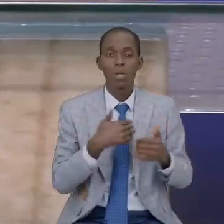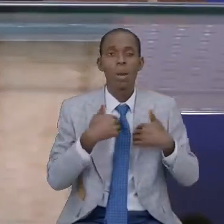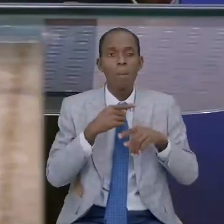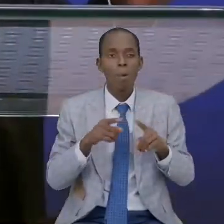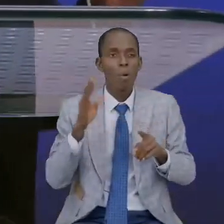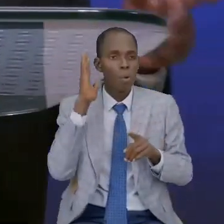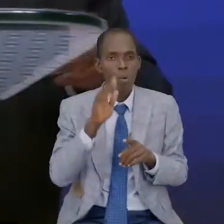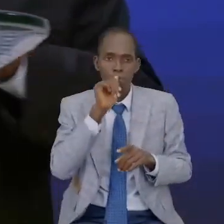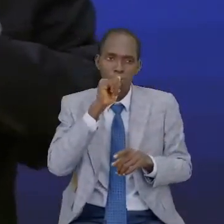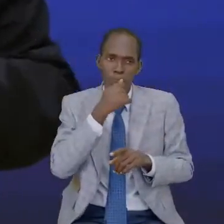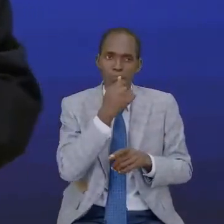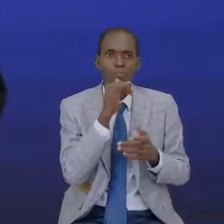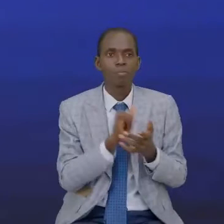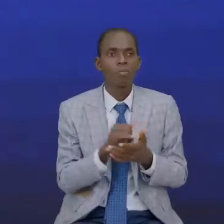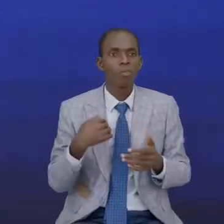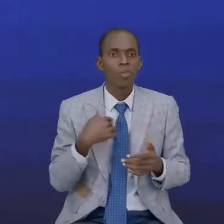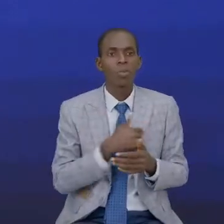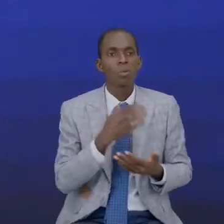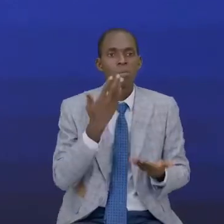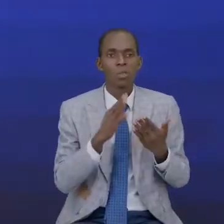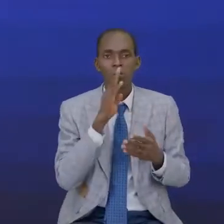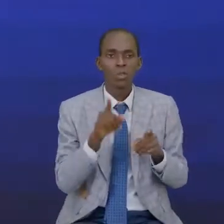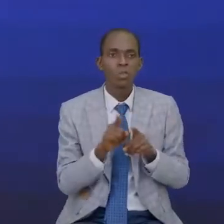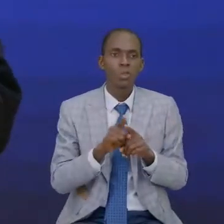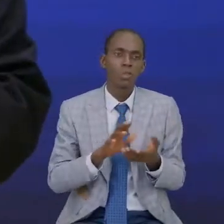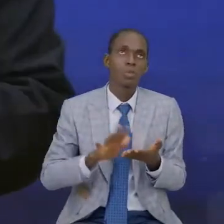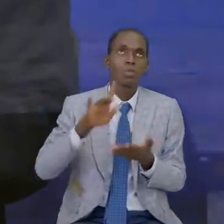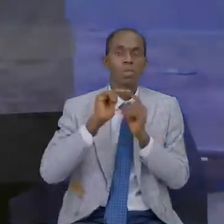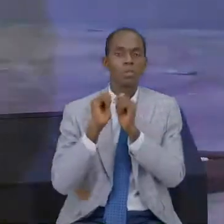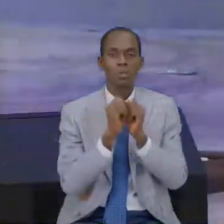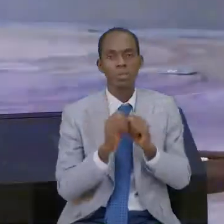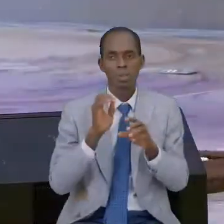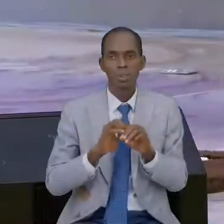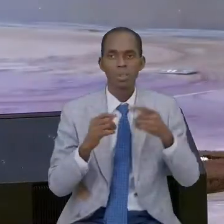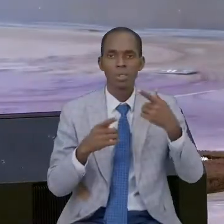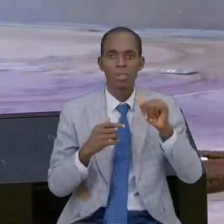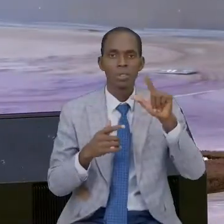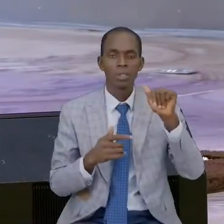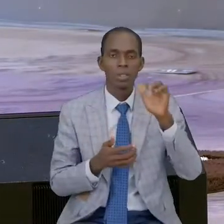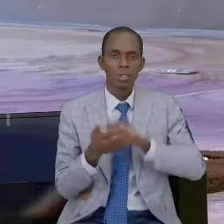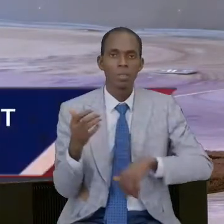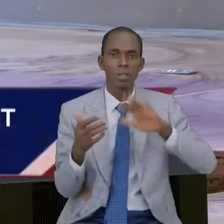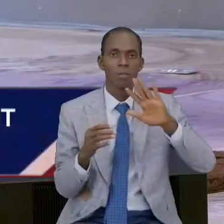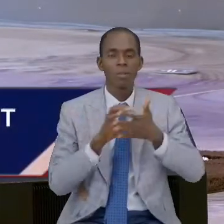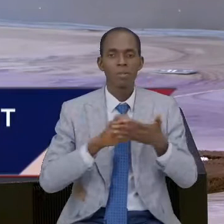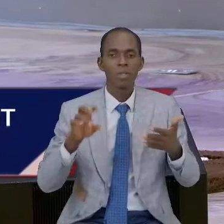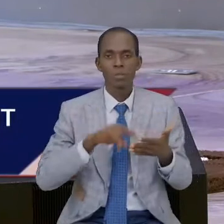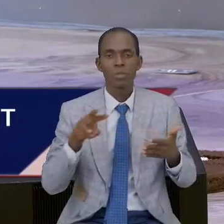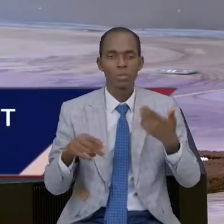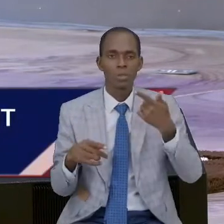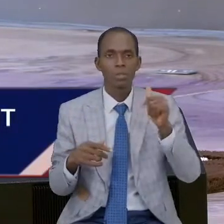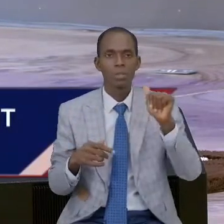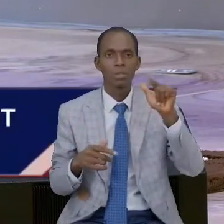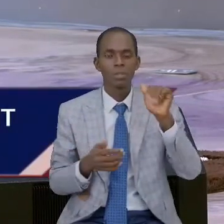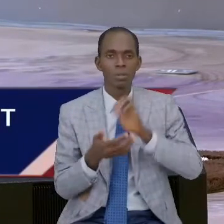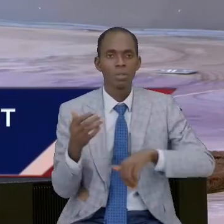suffer that we may be also glorified together. Galatians chapter 5 verse 22. In